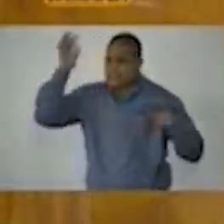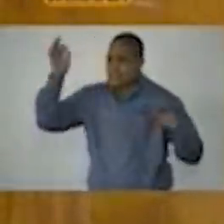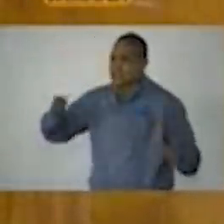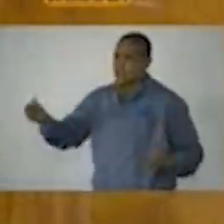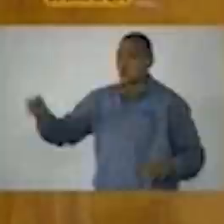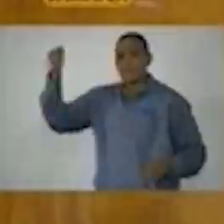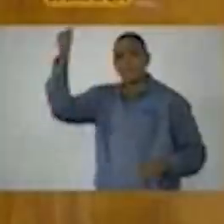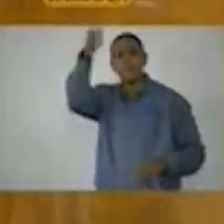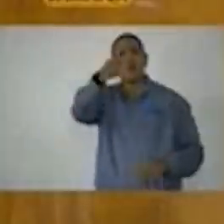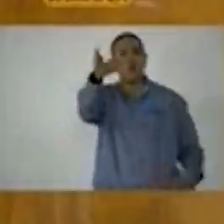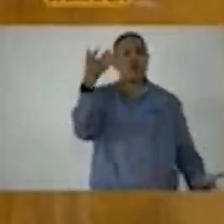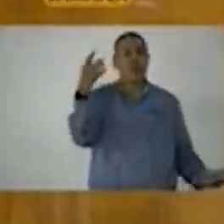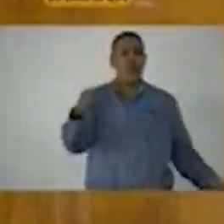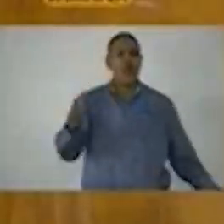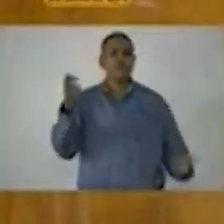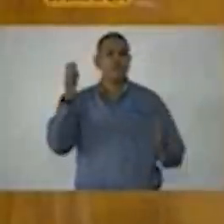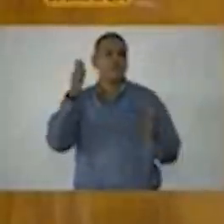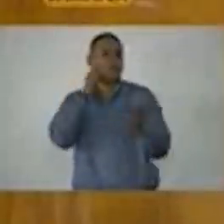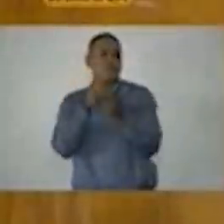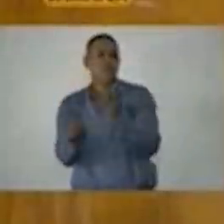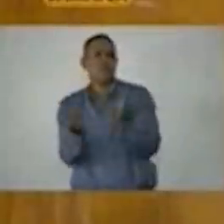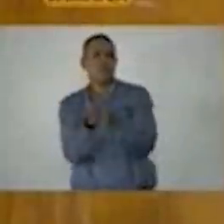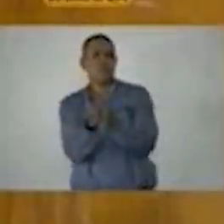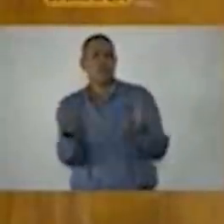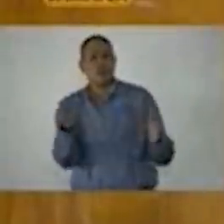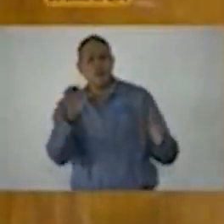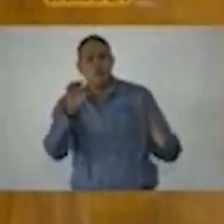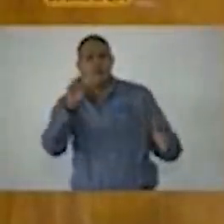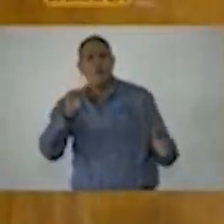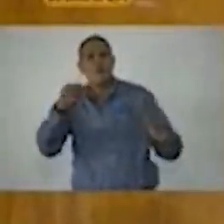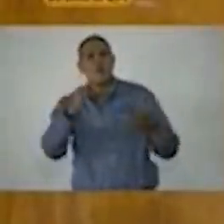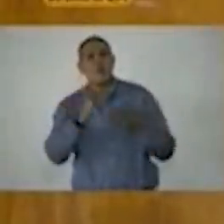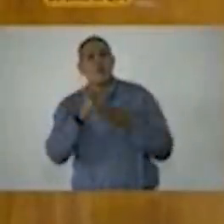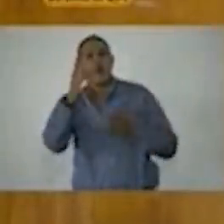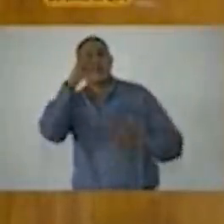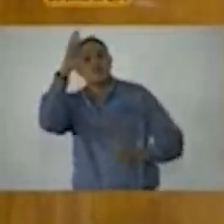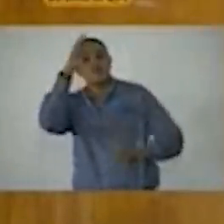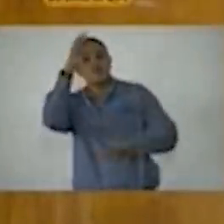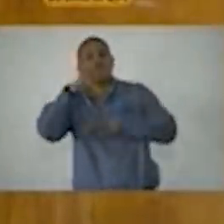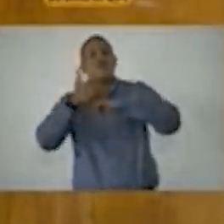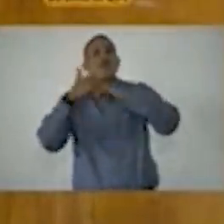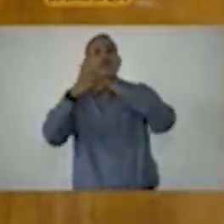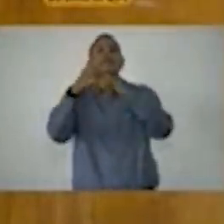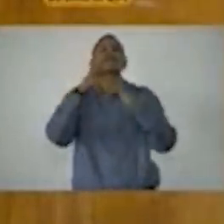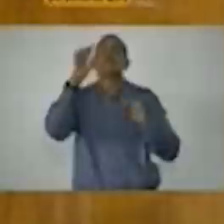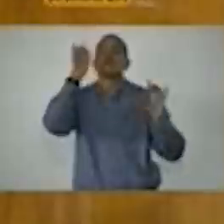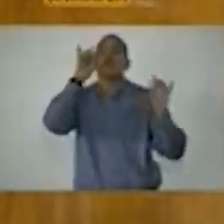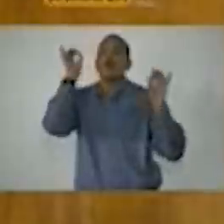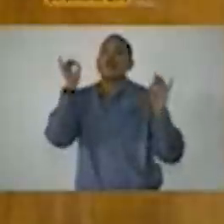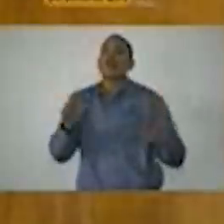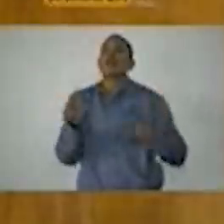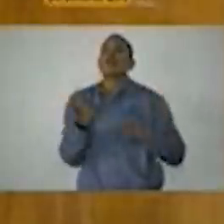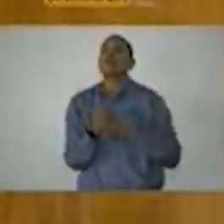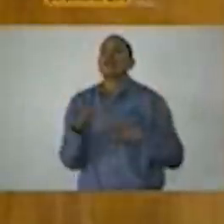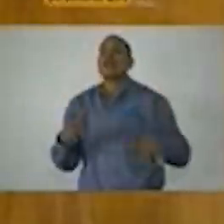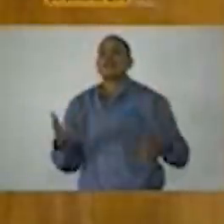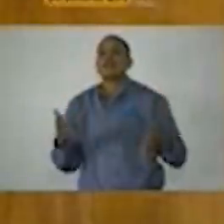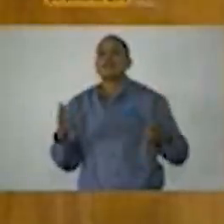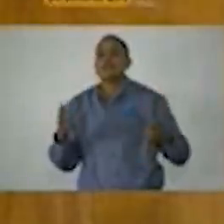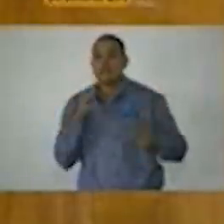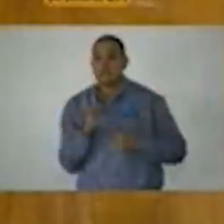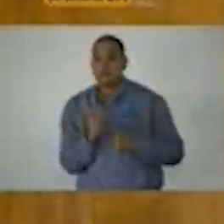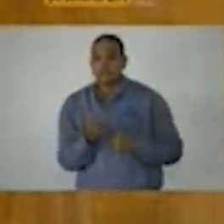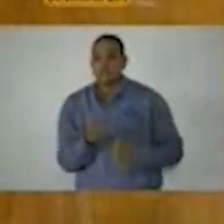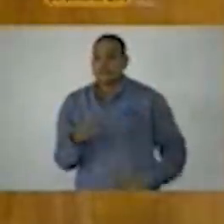up a candidate as Secretary General of the Commonwealth has created a very messy and undesirable